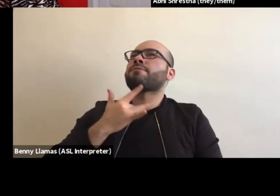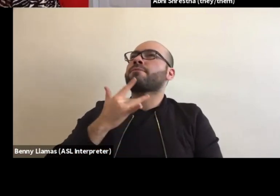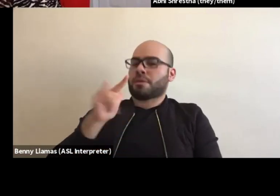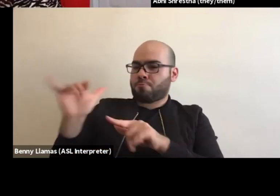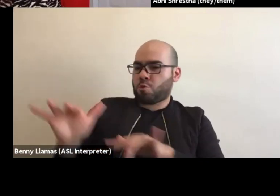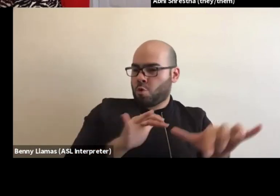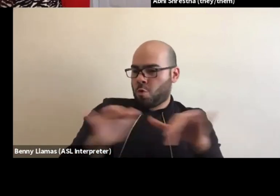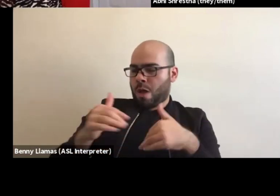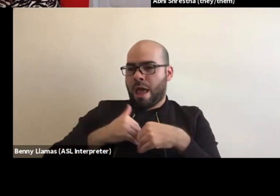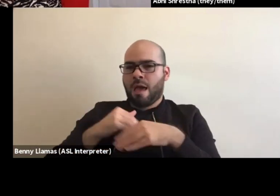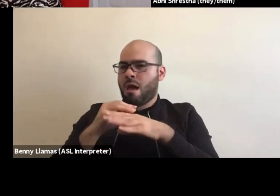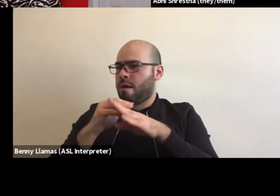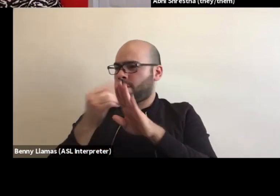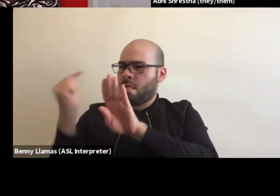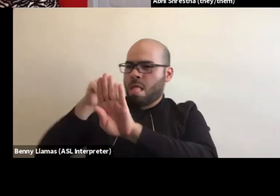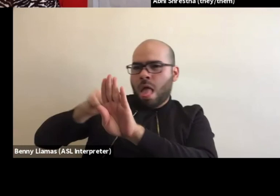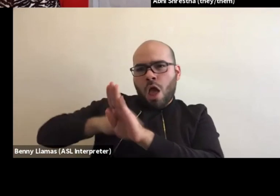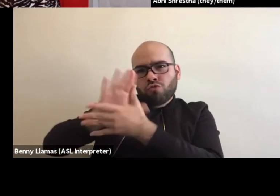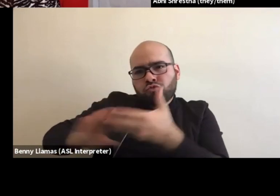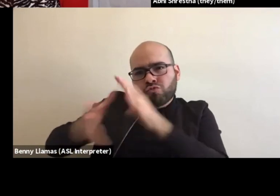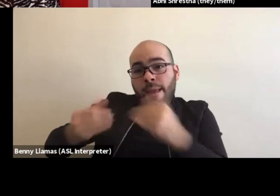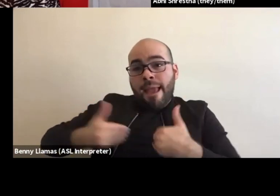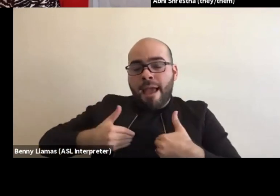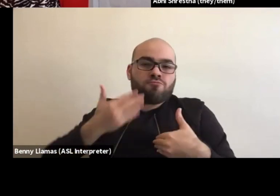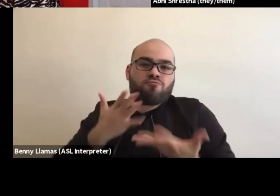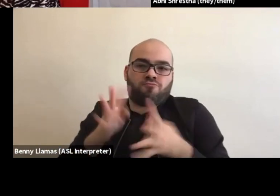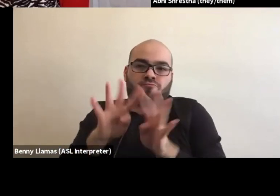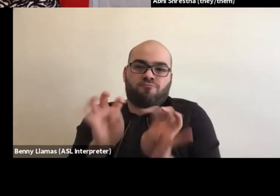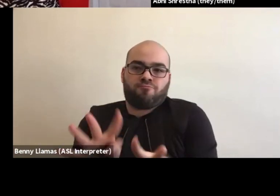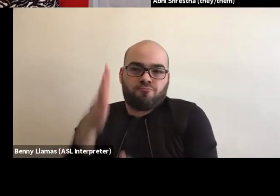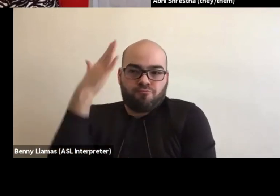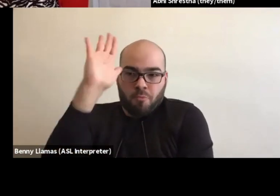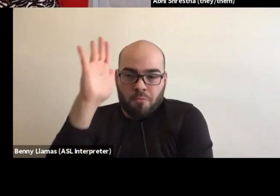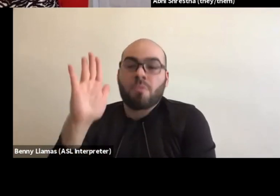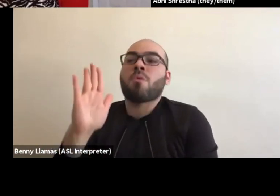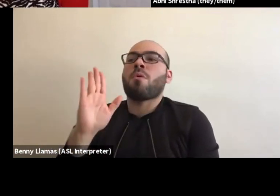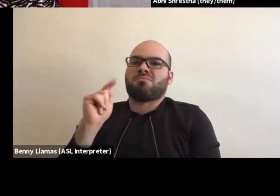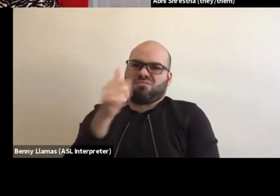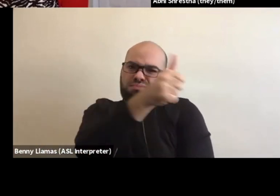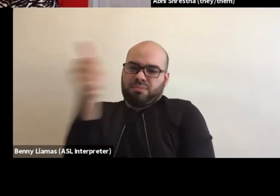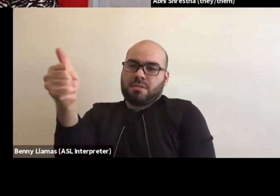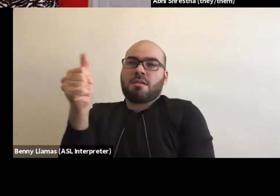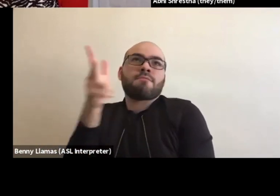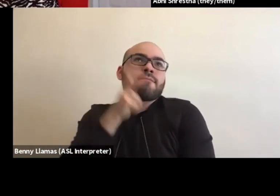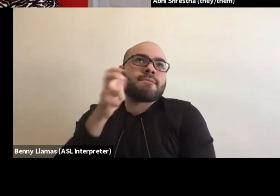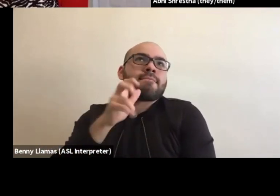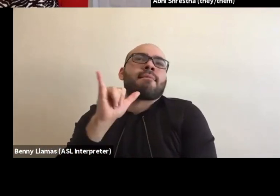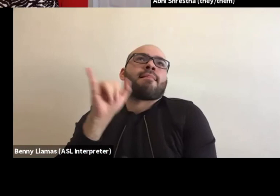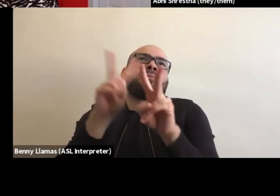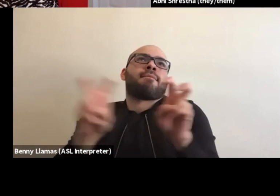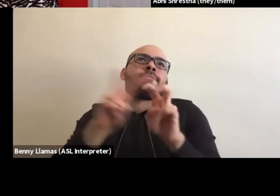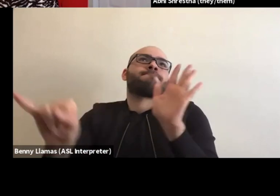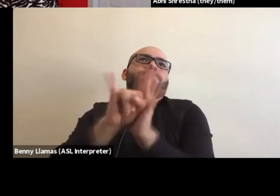is. And that's something for you to discover on your own, I suppose. But it's something that